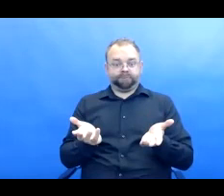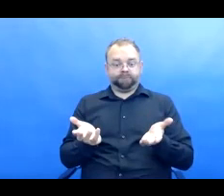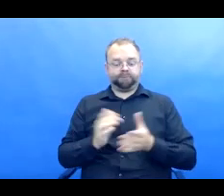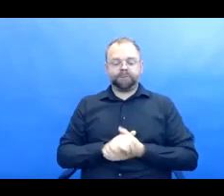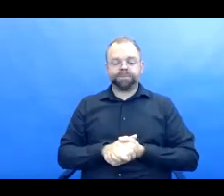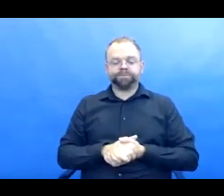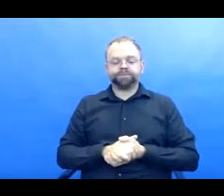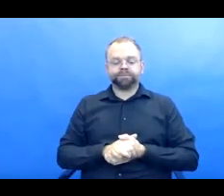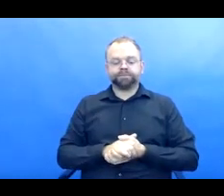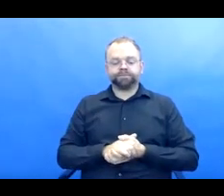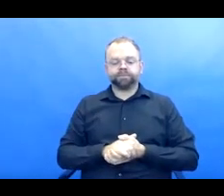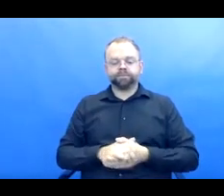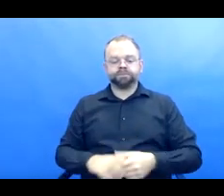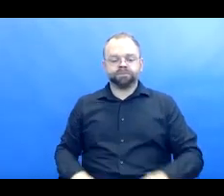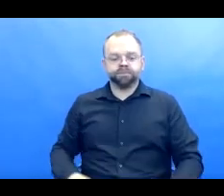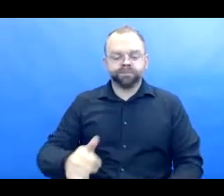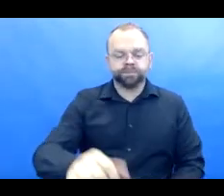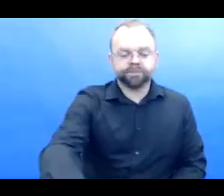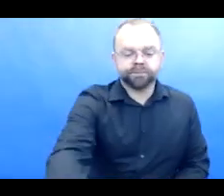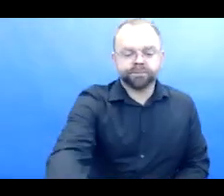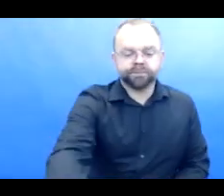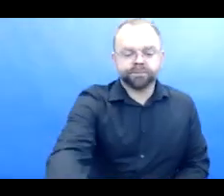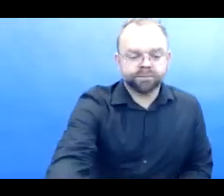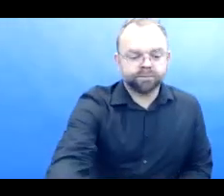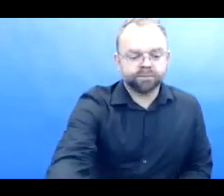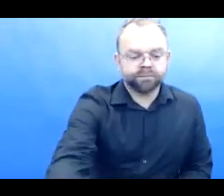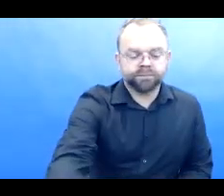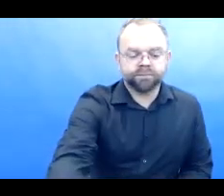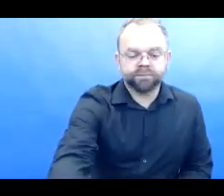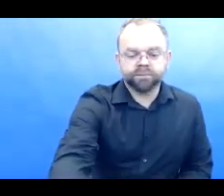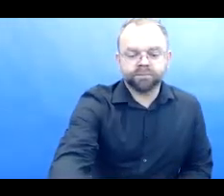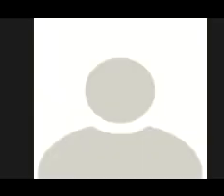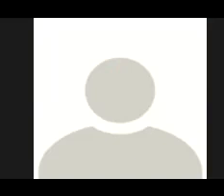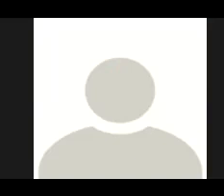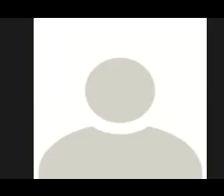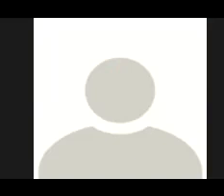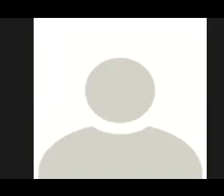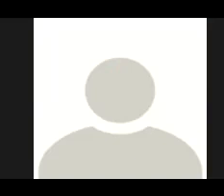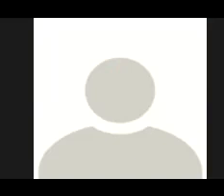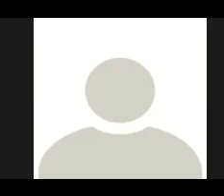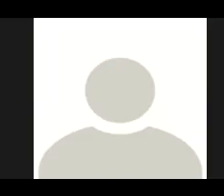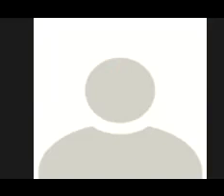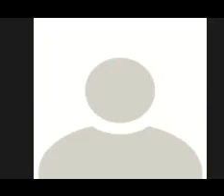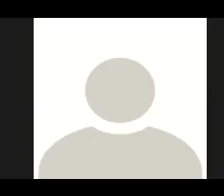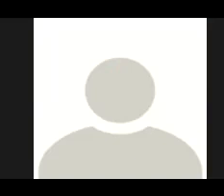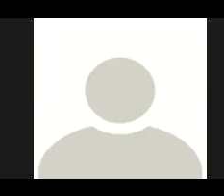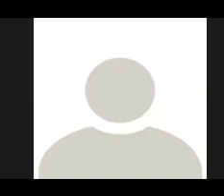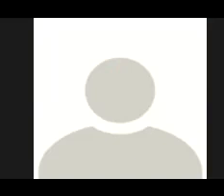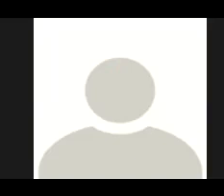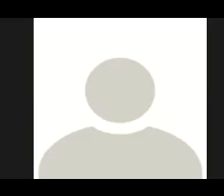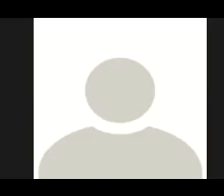So Diana Samarasan from the Disability Rights Fund is asking to Fatma, Johnny, and Meenakshi,